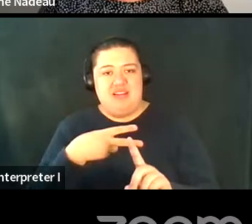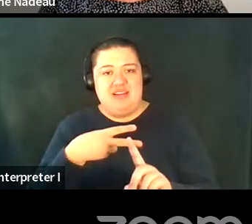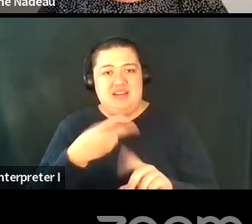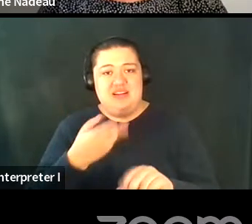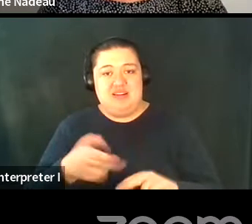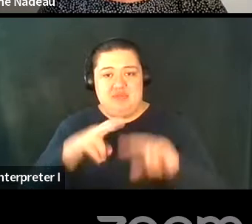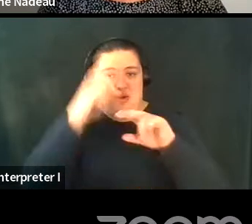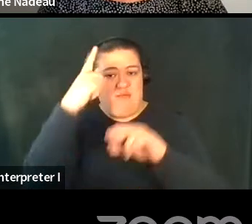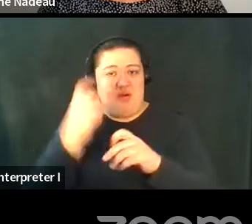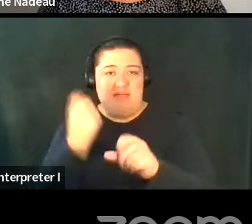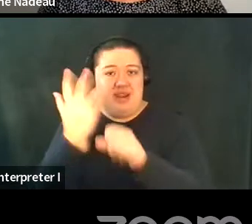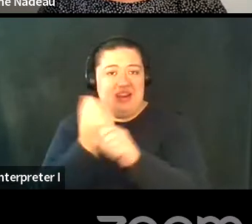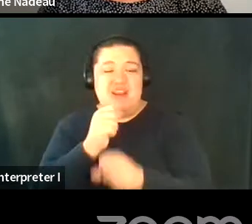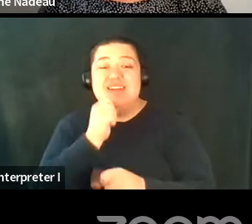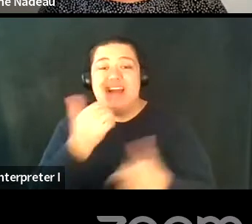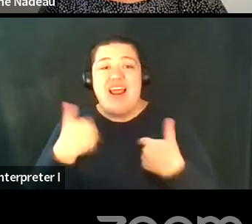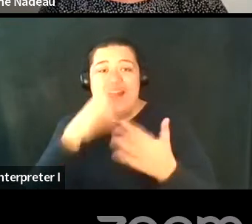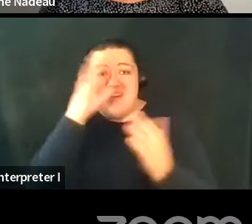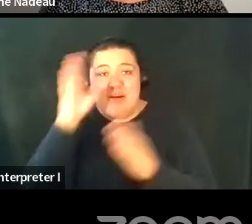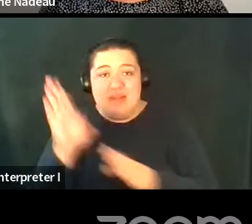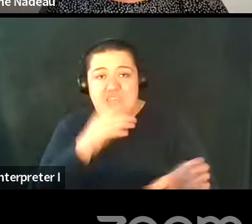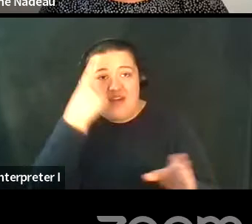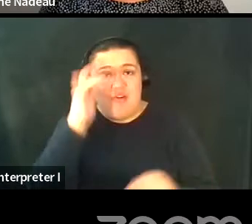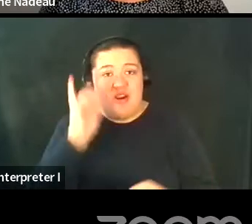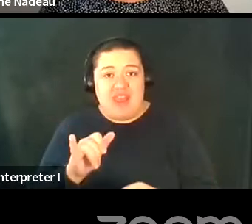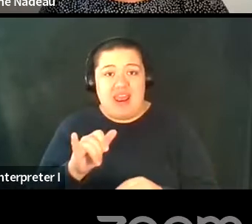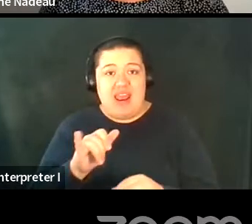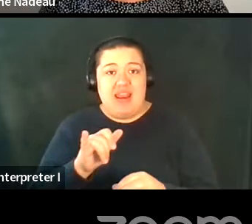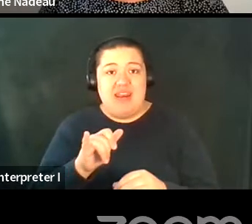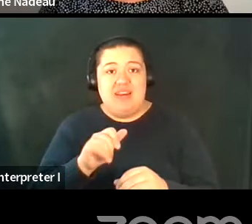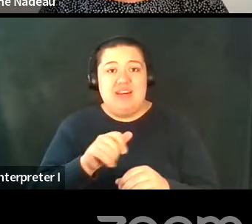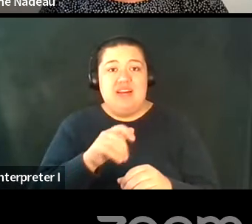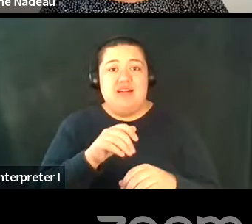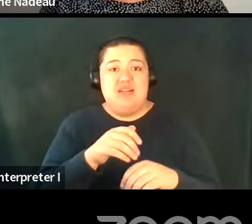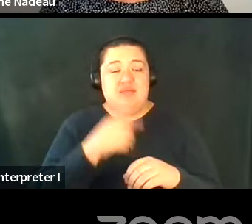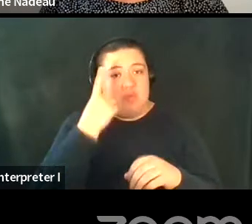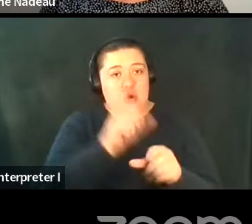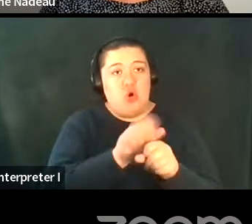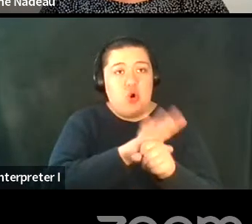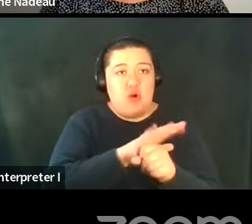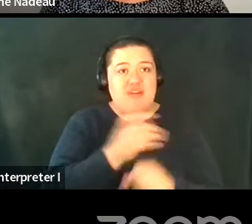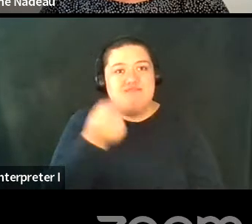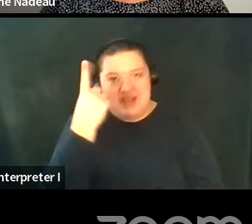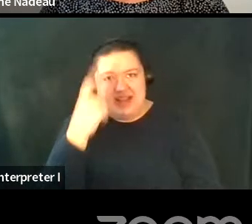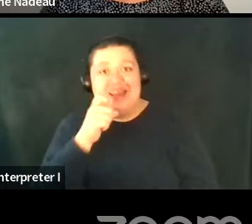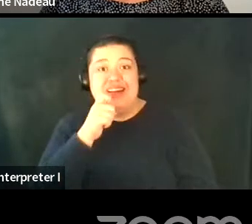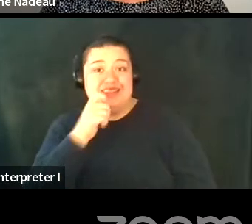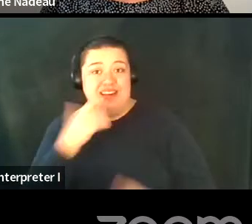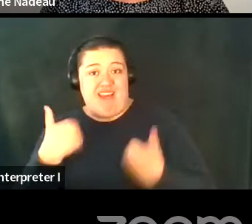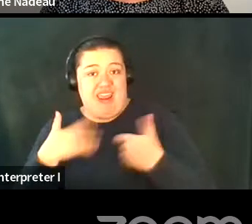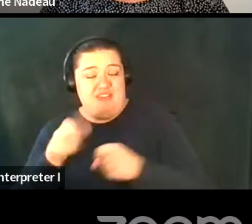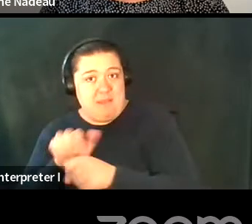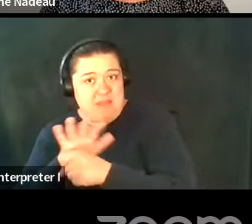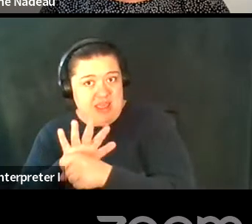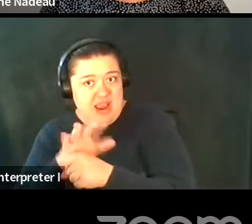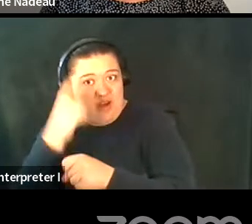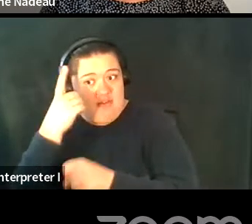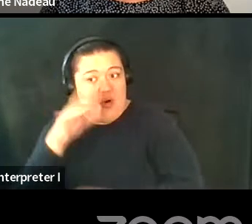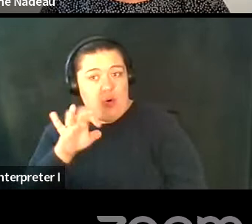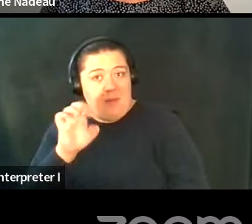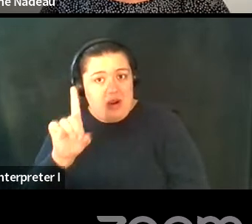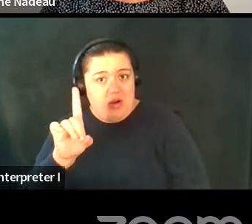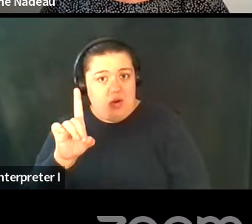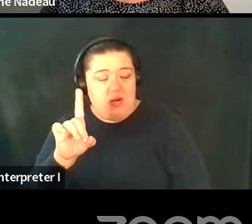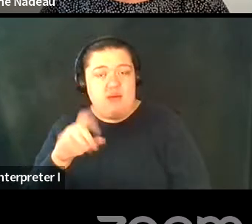to not have a plan forward on COVID-19 makes some sense. To not have a plan on opioids and